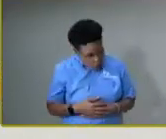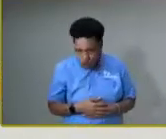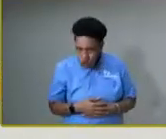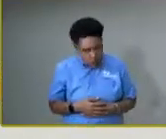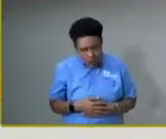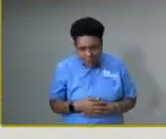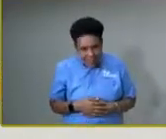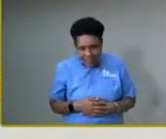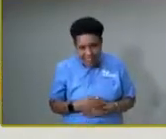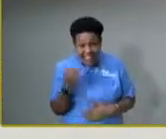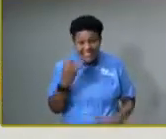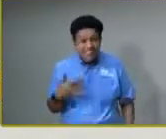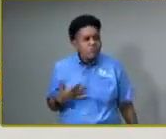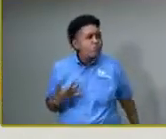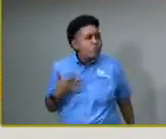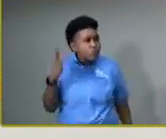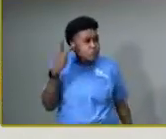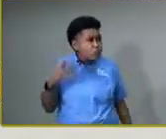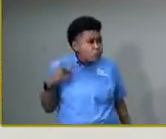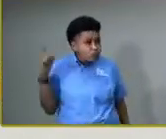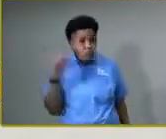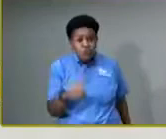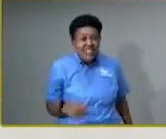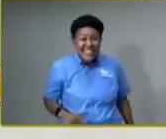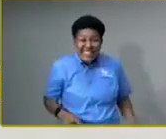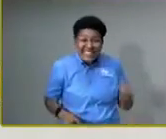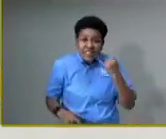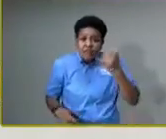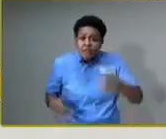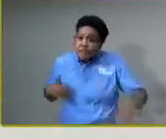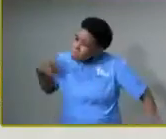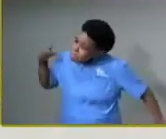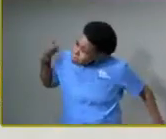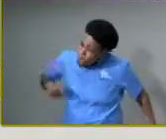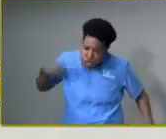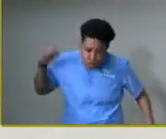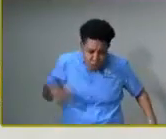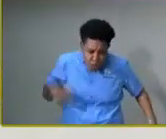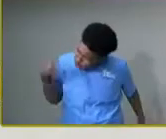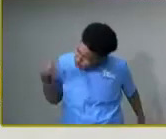time, unless you think it is absolutely necessary,